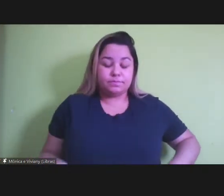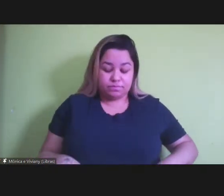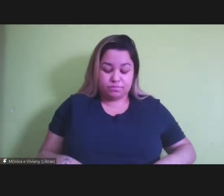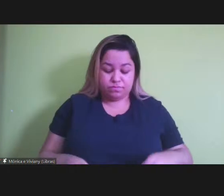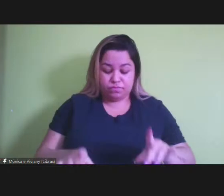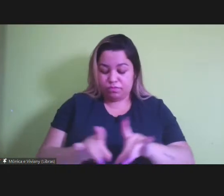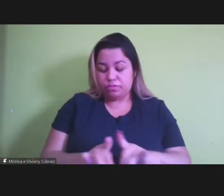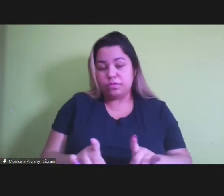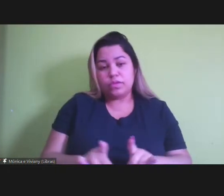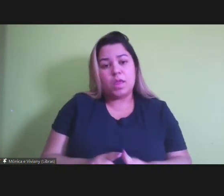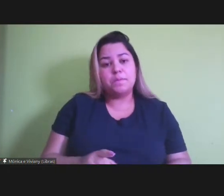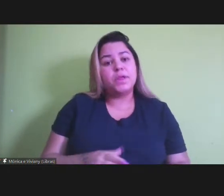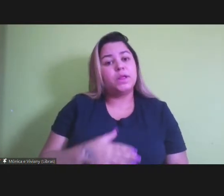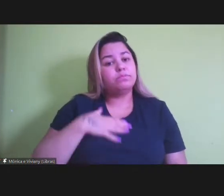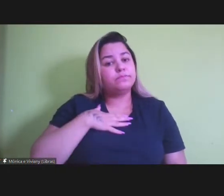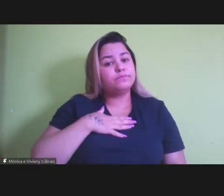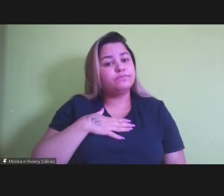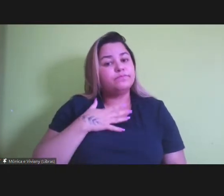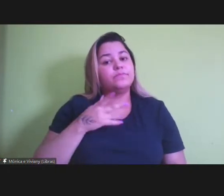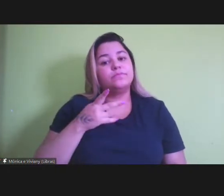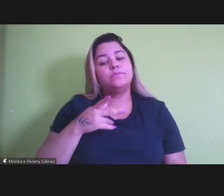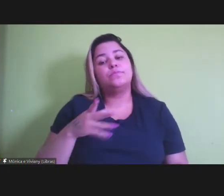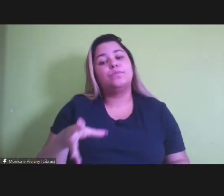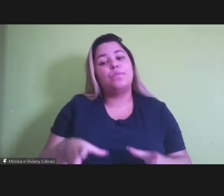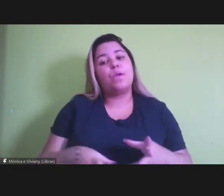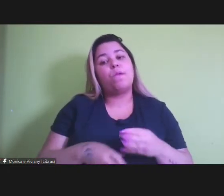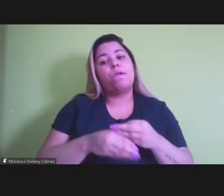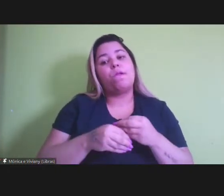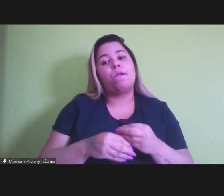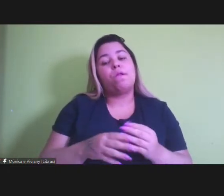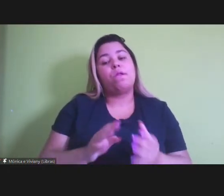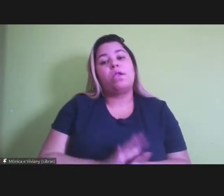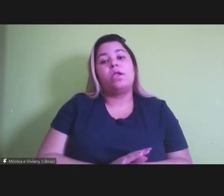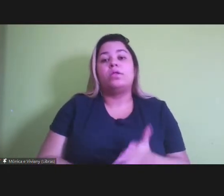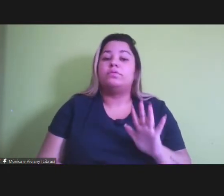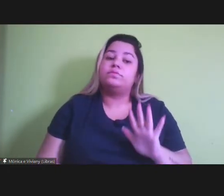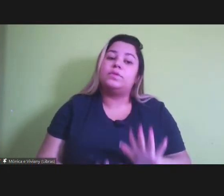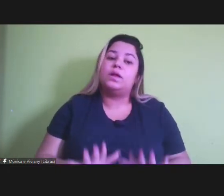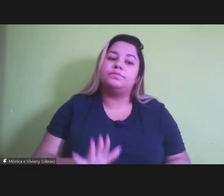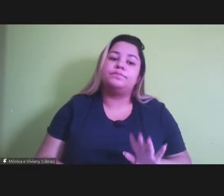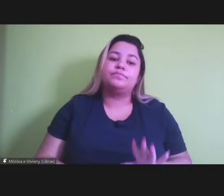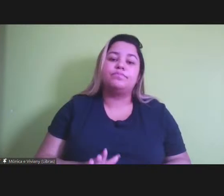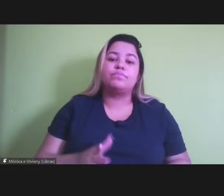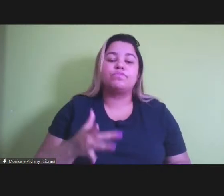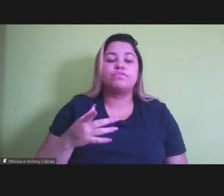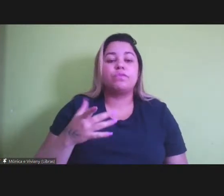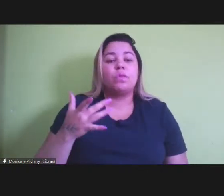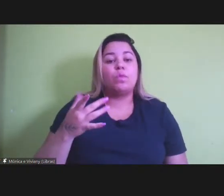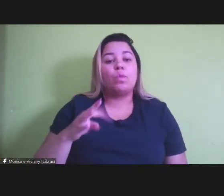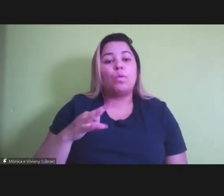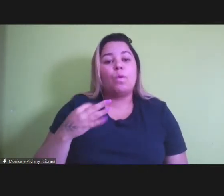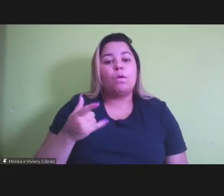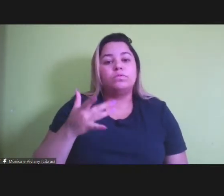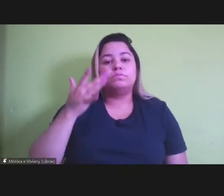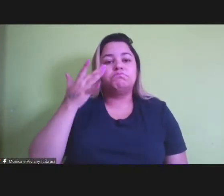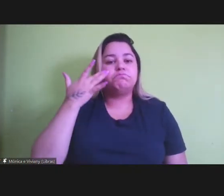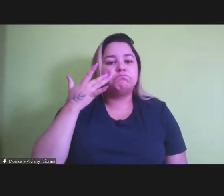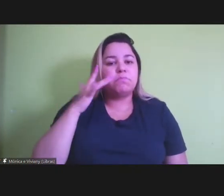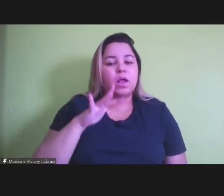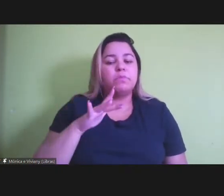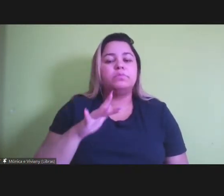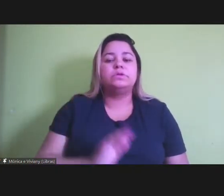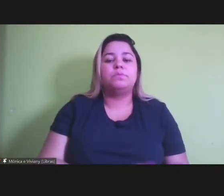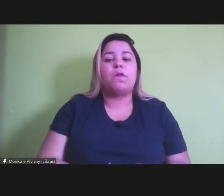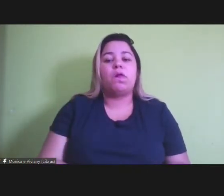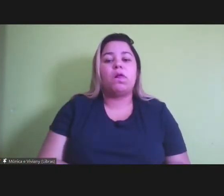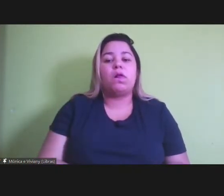And then I would like to bring here a contribution that I believe that not all of you know about,